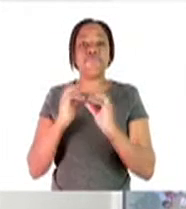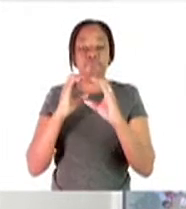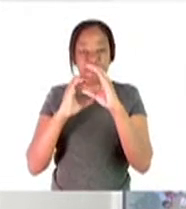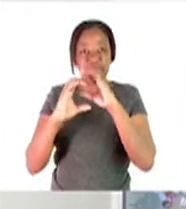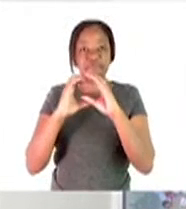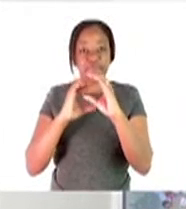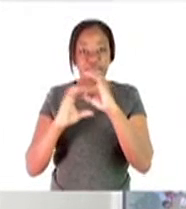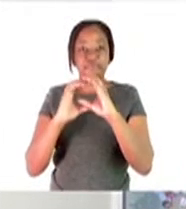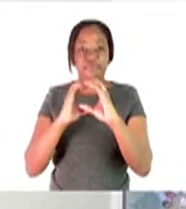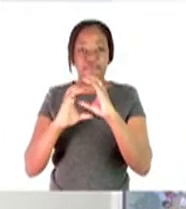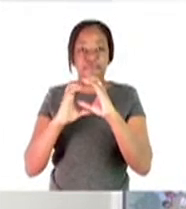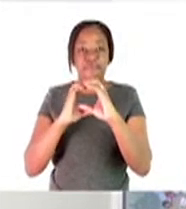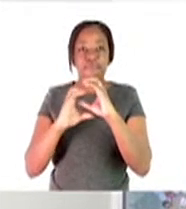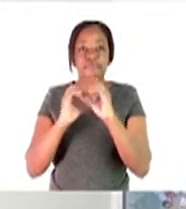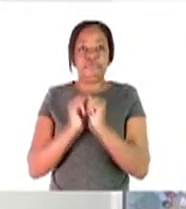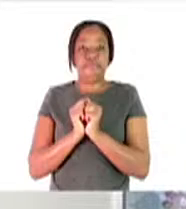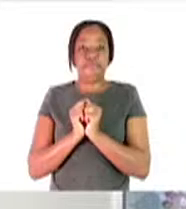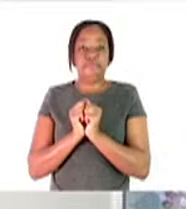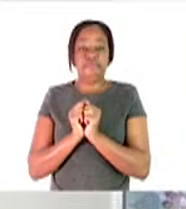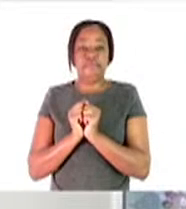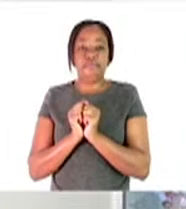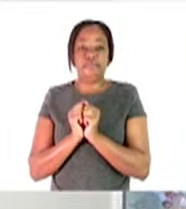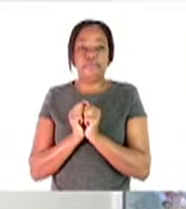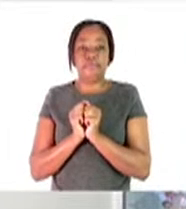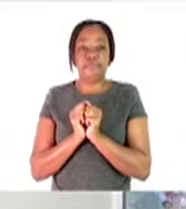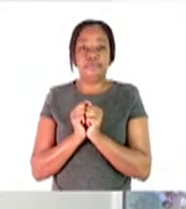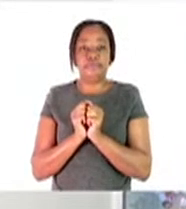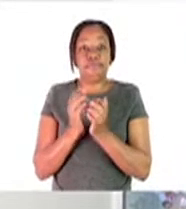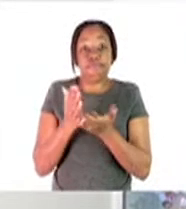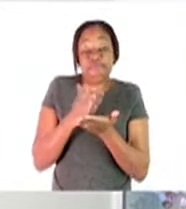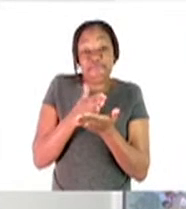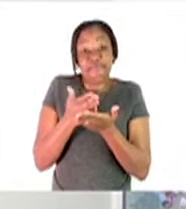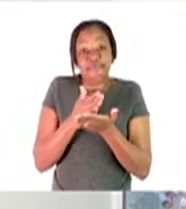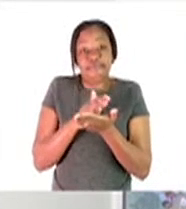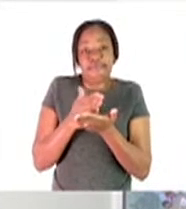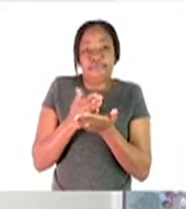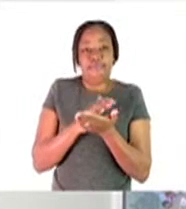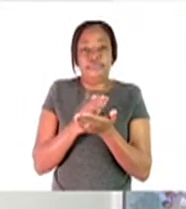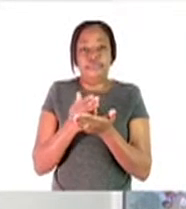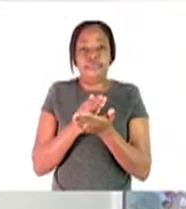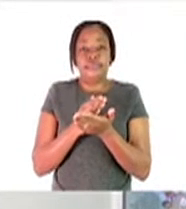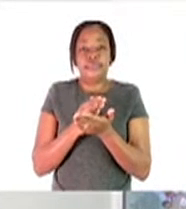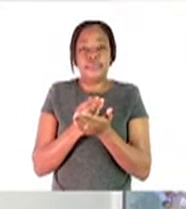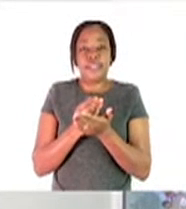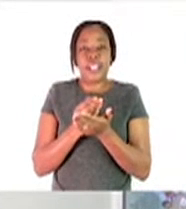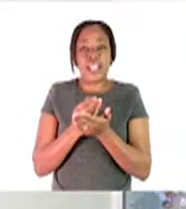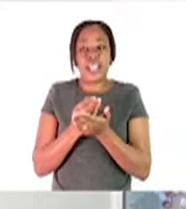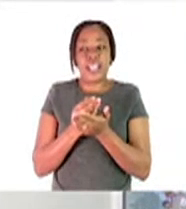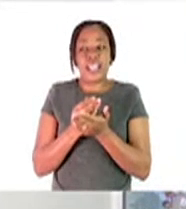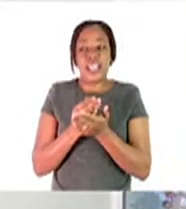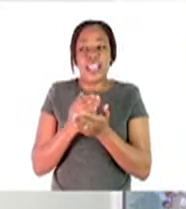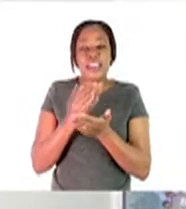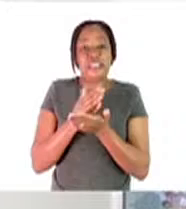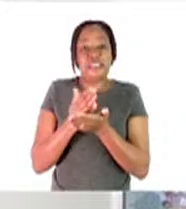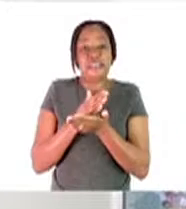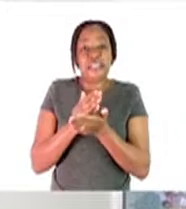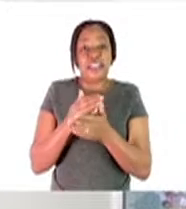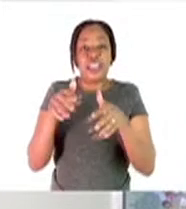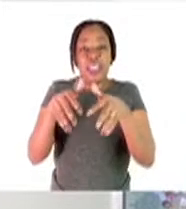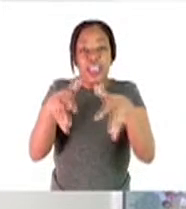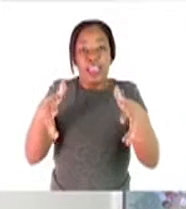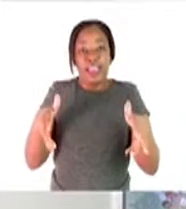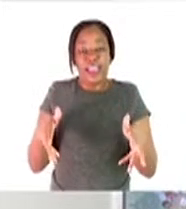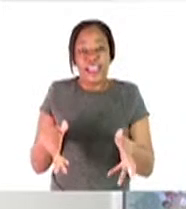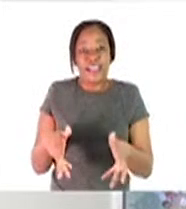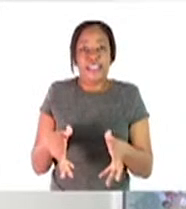with it. And sometimes we can be in a remote area where it is far, but we still have to listen to